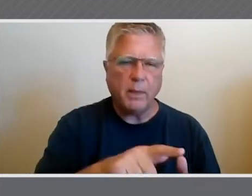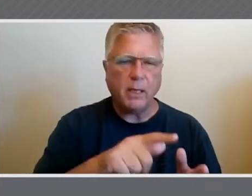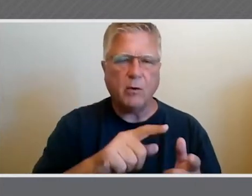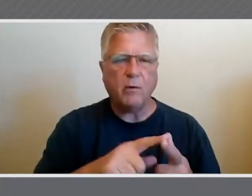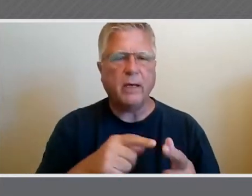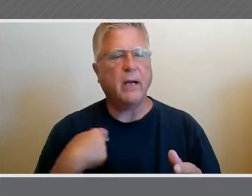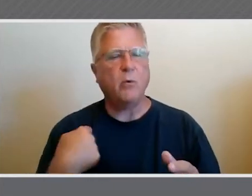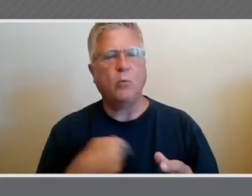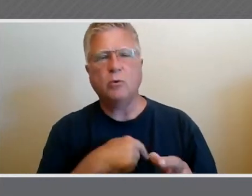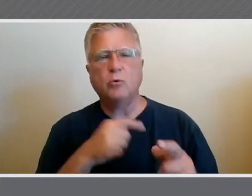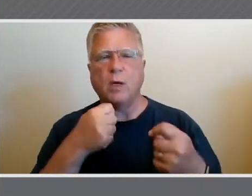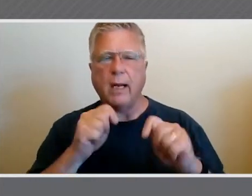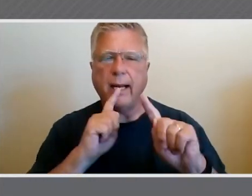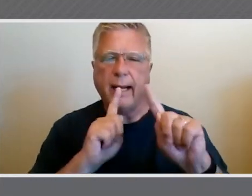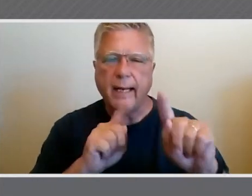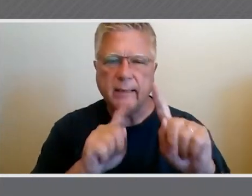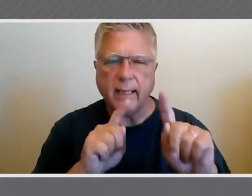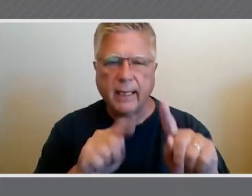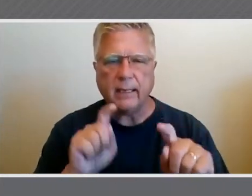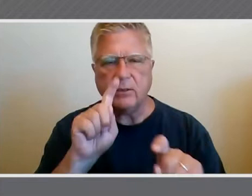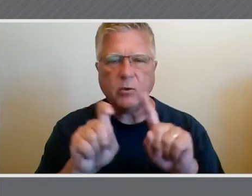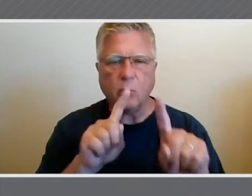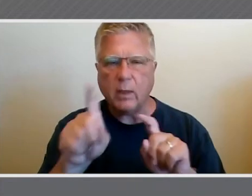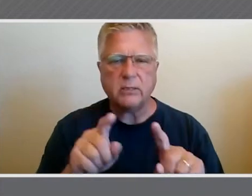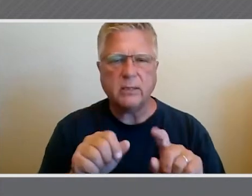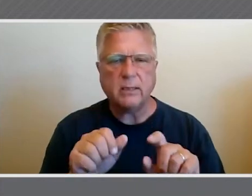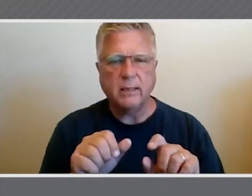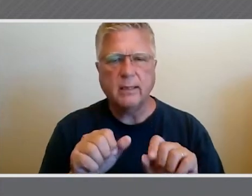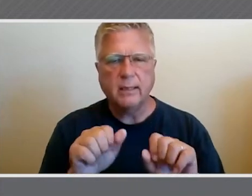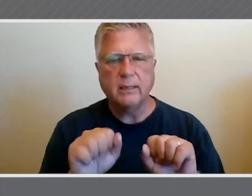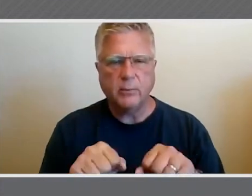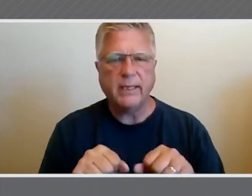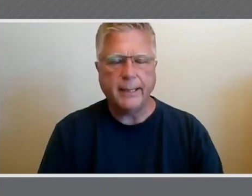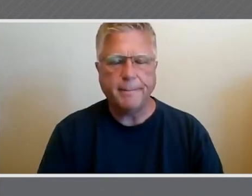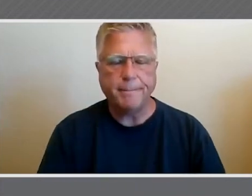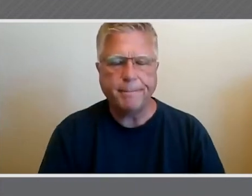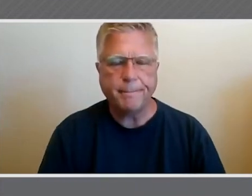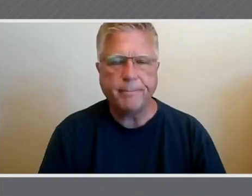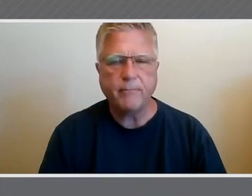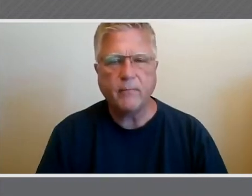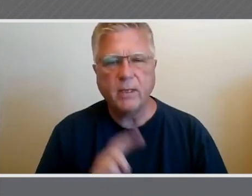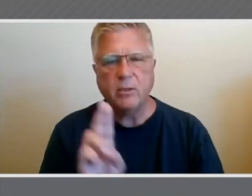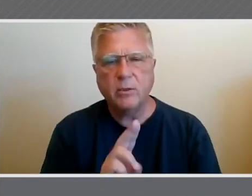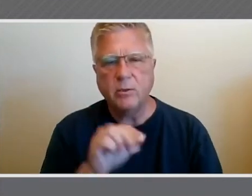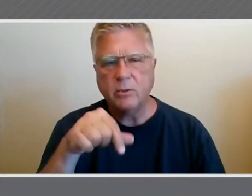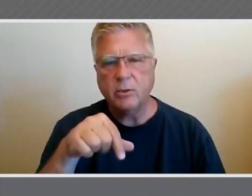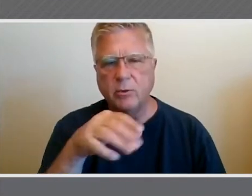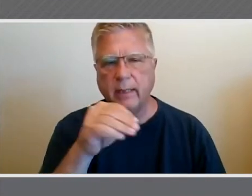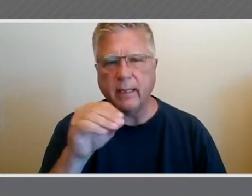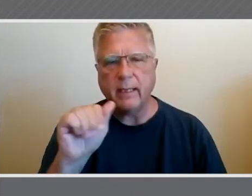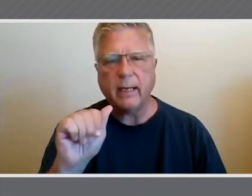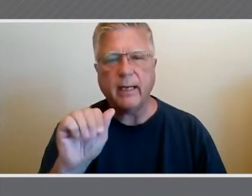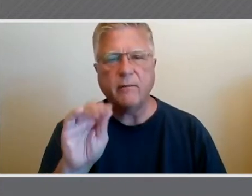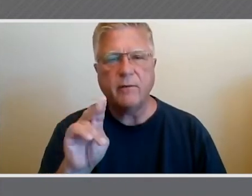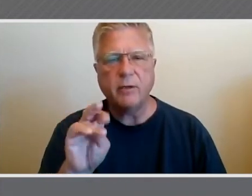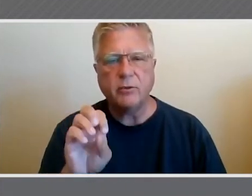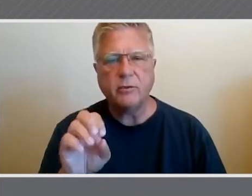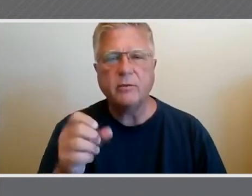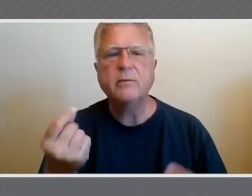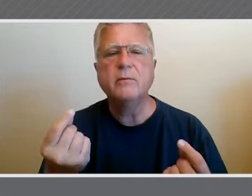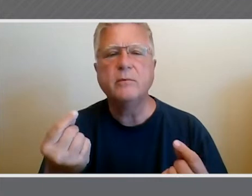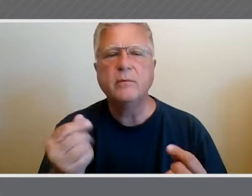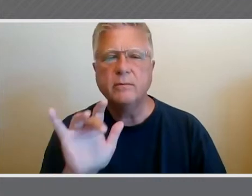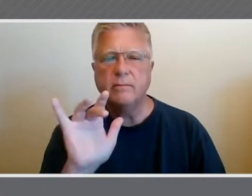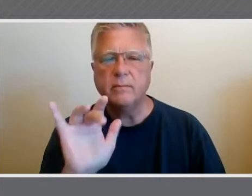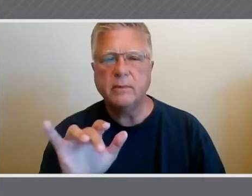best that we can. To use the Q&A feature, same thing, you'll just click on the Q&A button along the